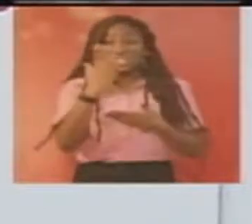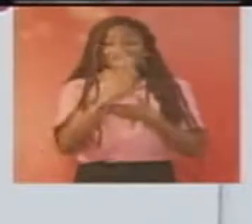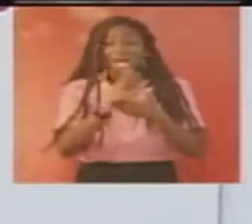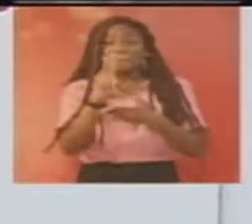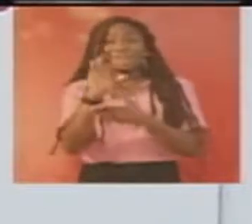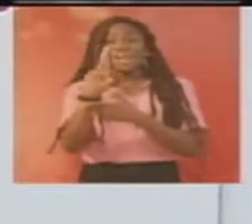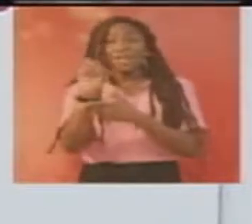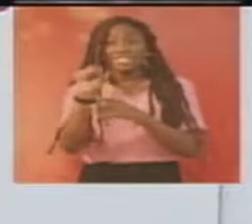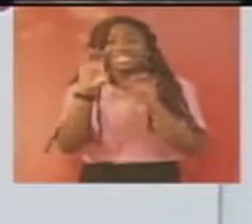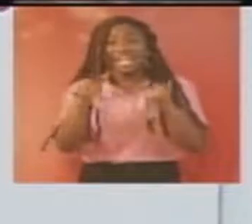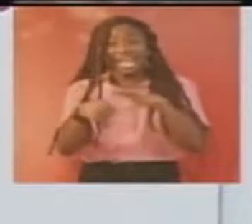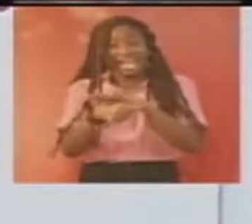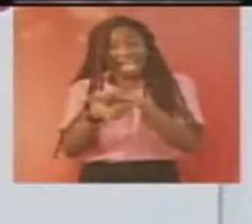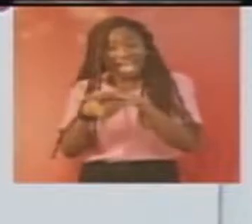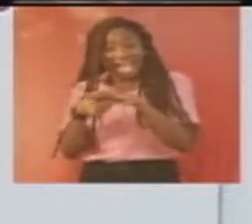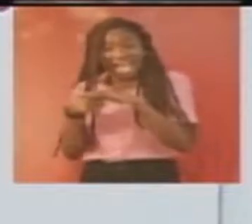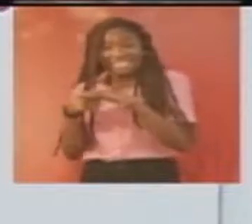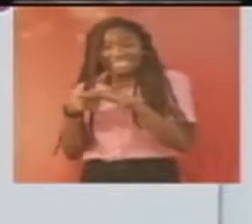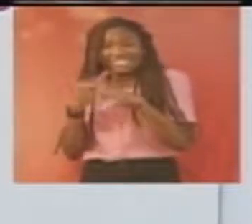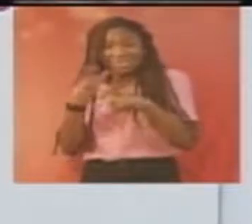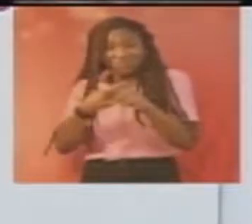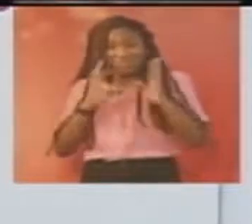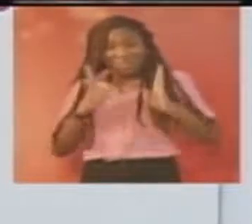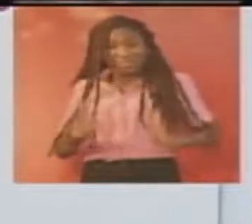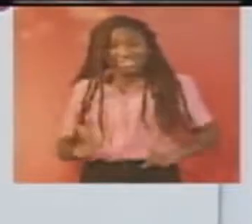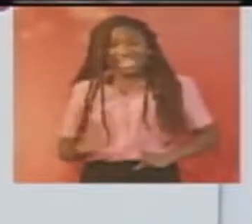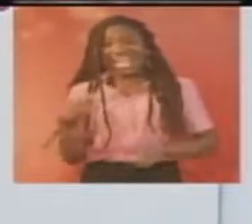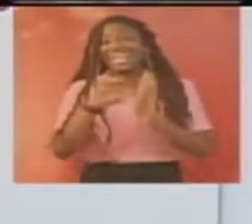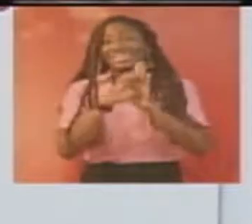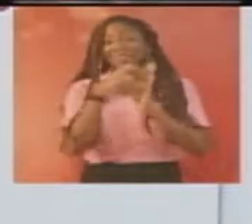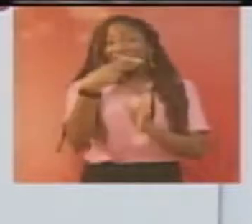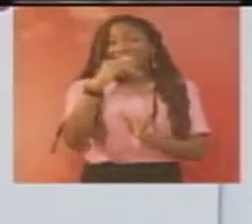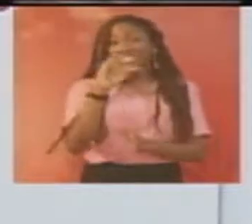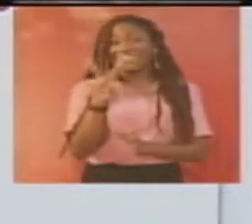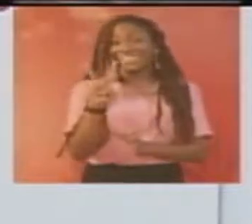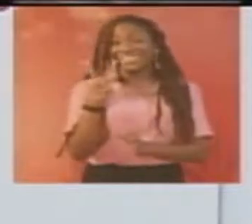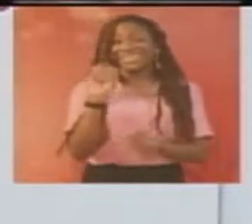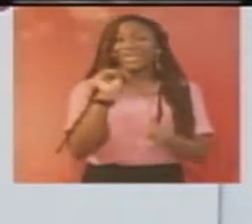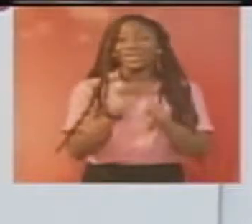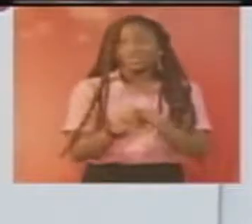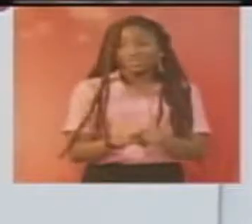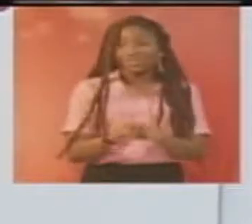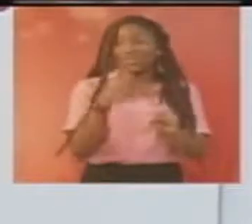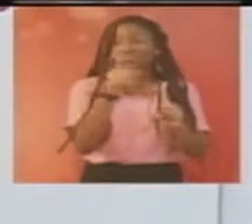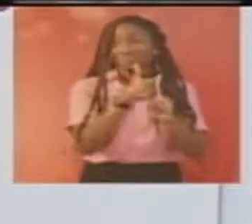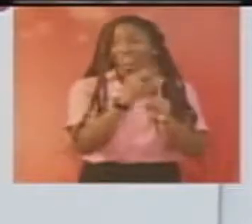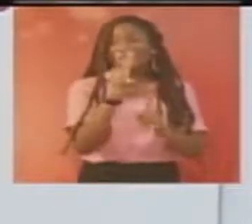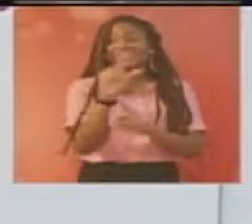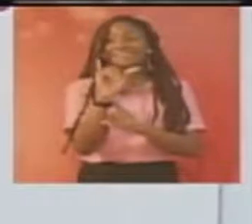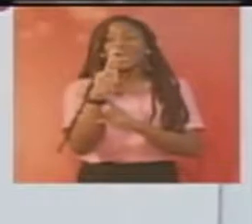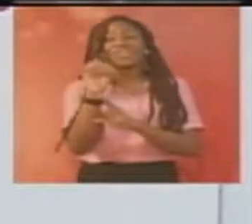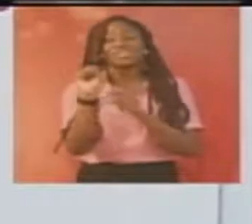immune system. So like HIV is a good example of that. So this virus, however, is